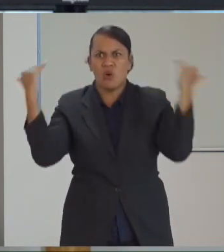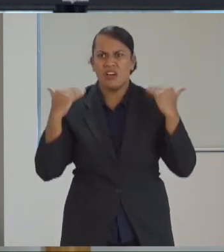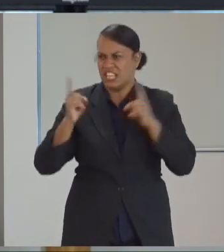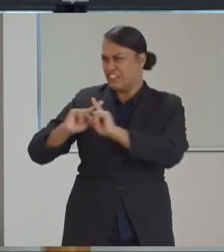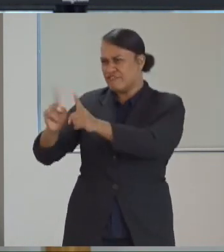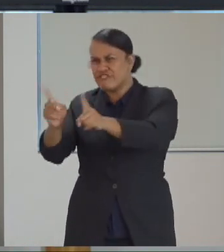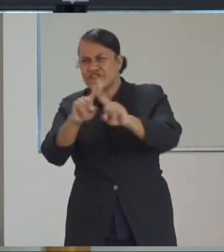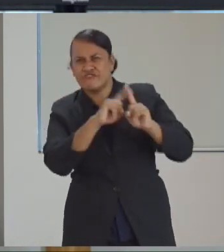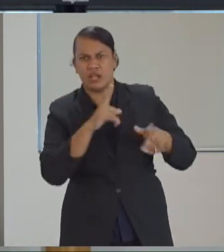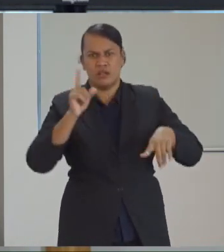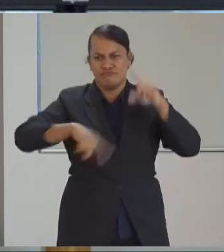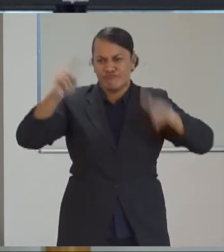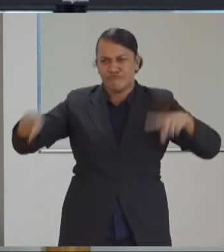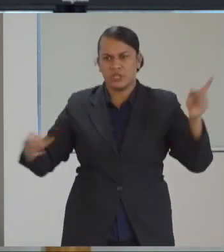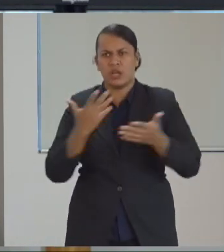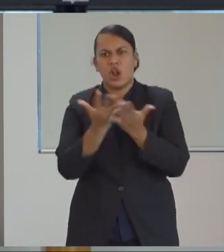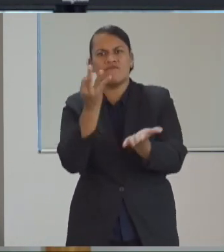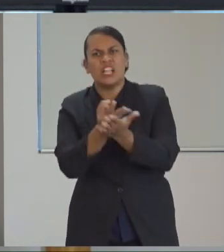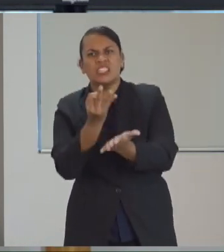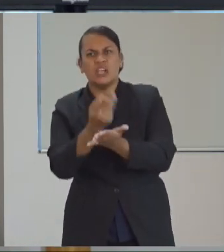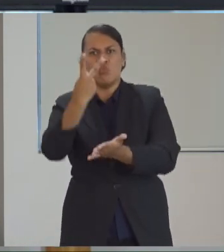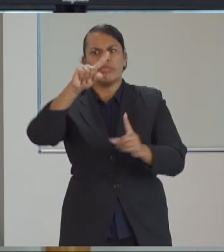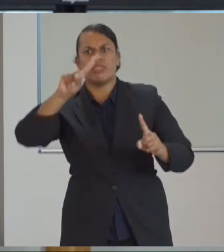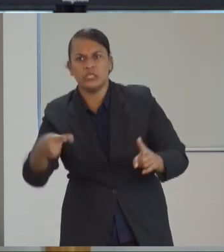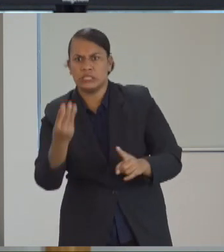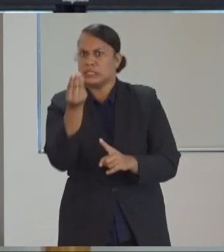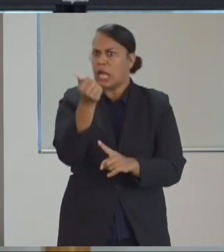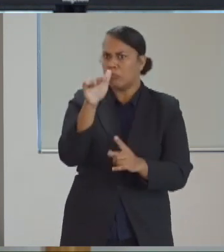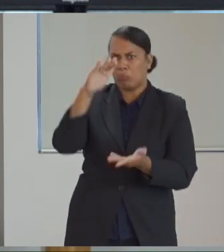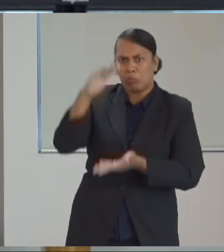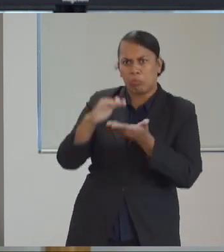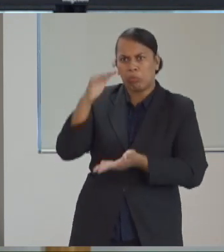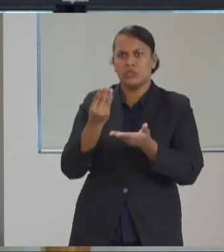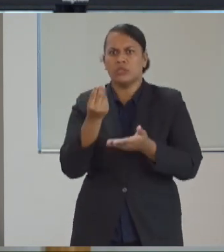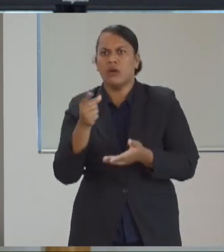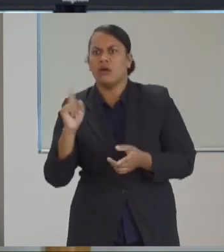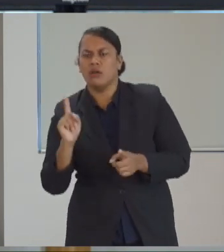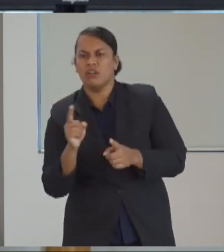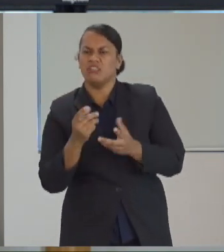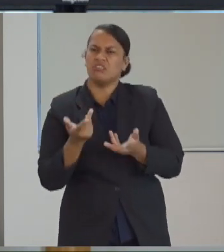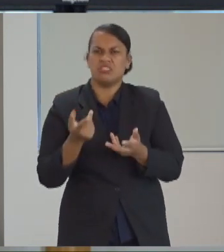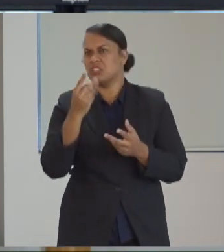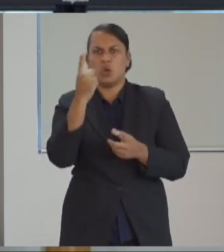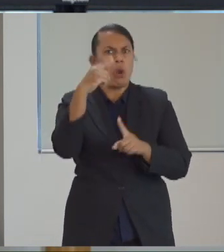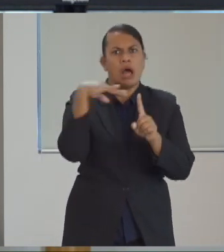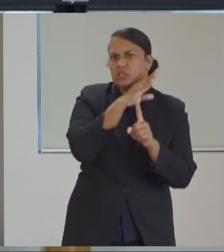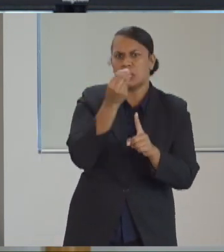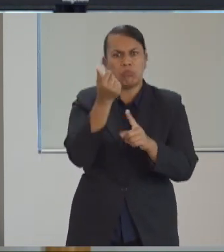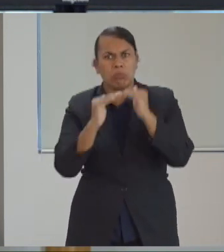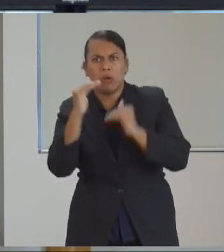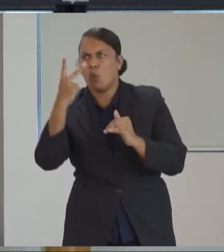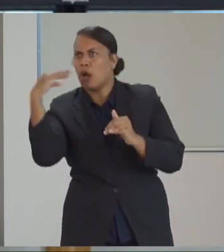Some are coming with $2,000, like in Nosuri, but others few $100 bail. What's your comment in relation to that? Well, again, I